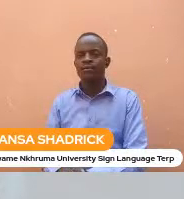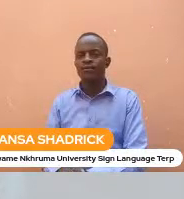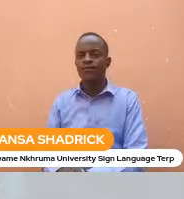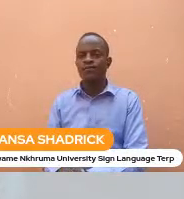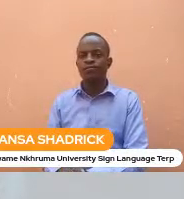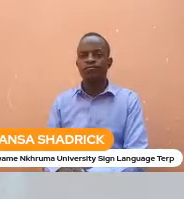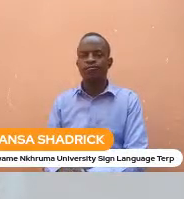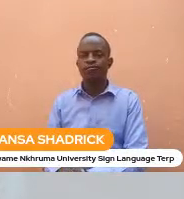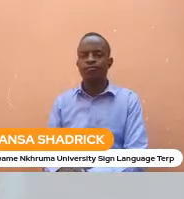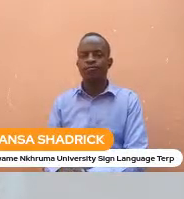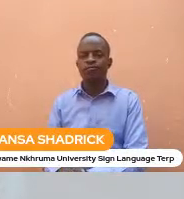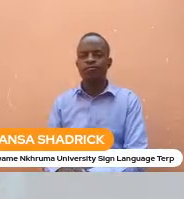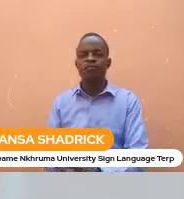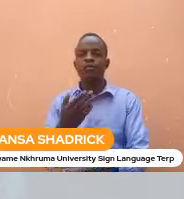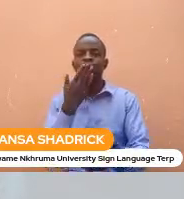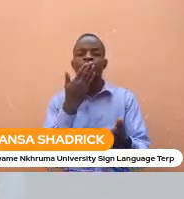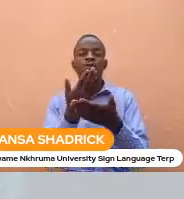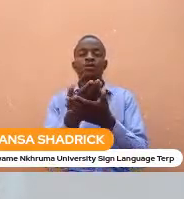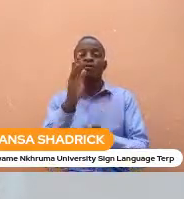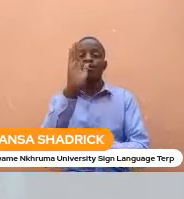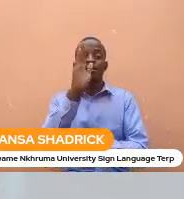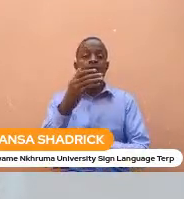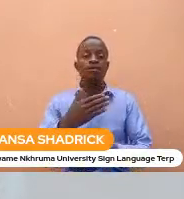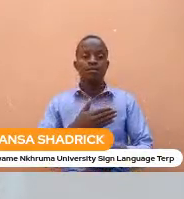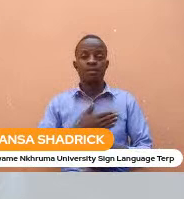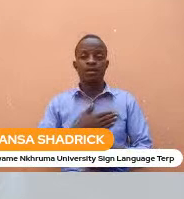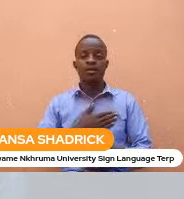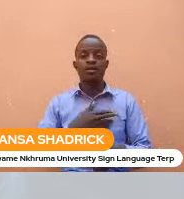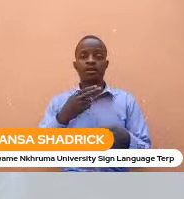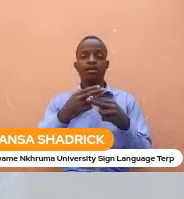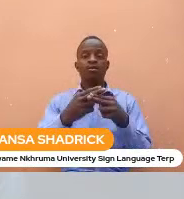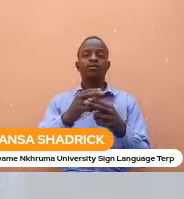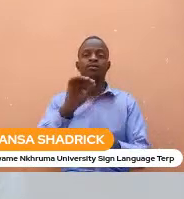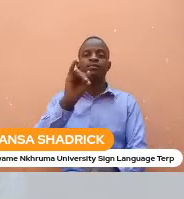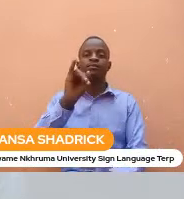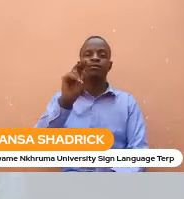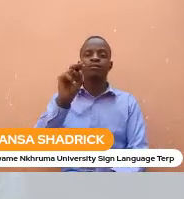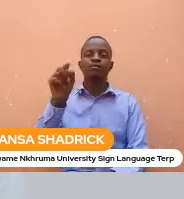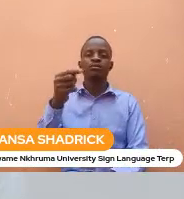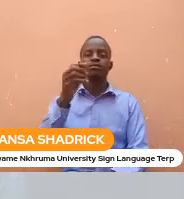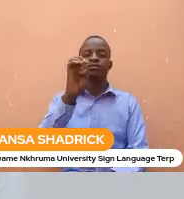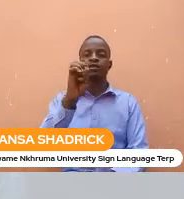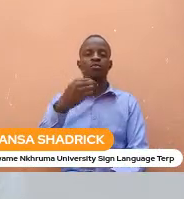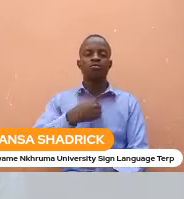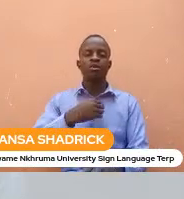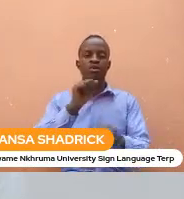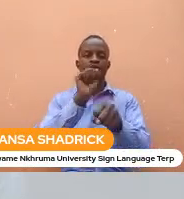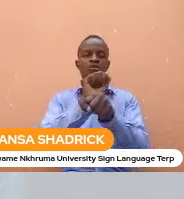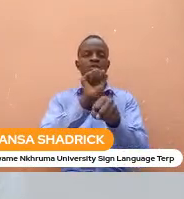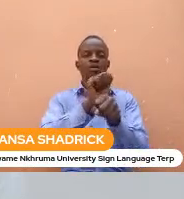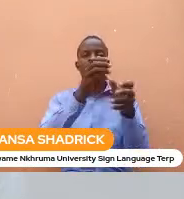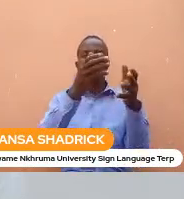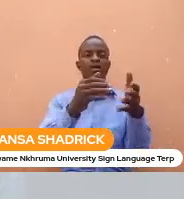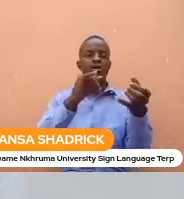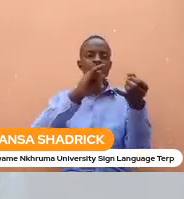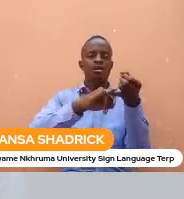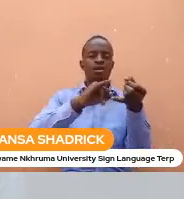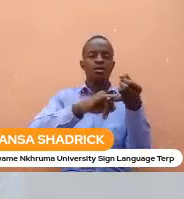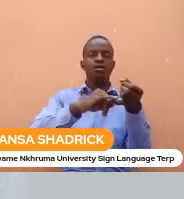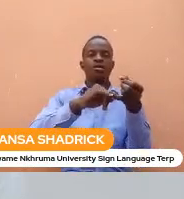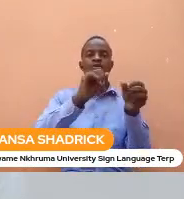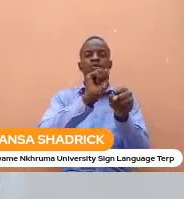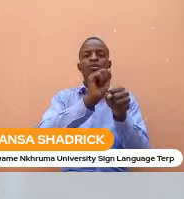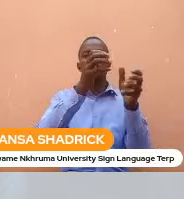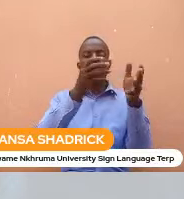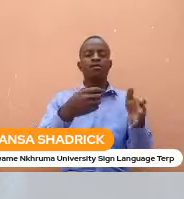Good afternoon, everyone. My name is Ingelo Ndomsonda. I'm a clinical officer general in the Mopani facility, Kitwe,